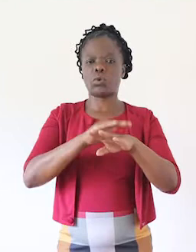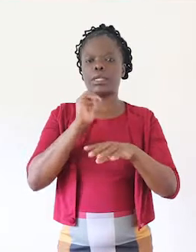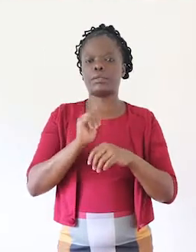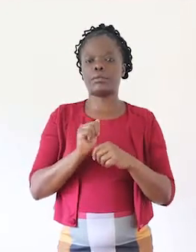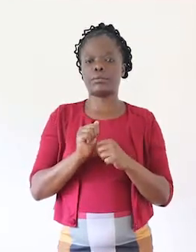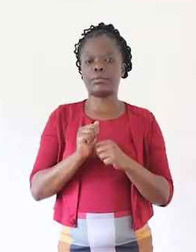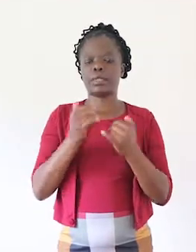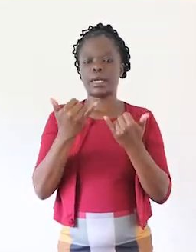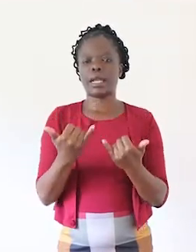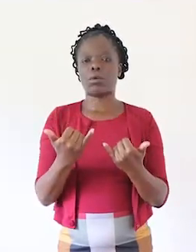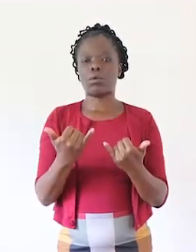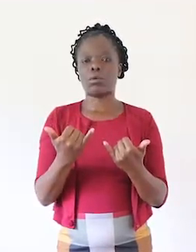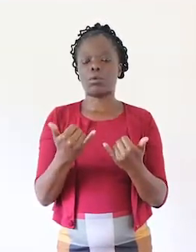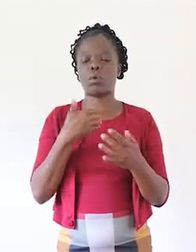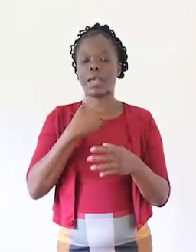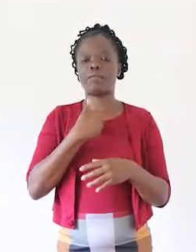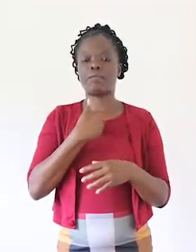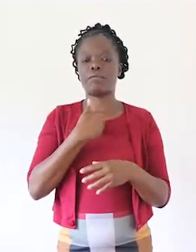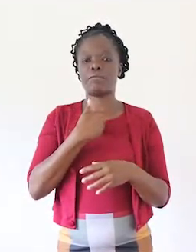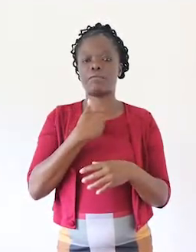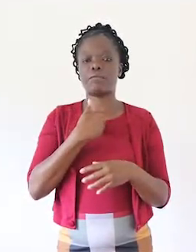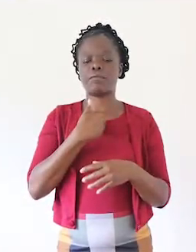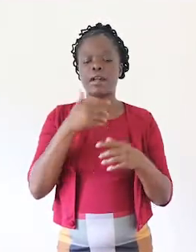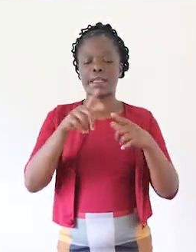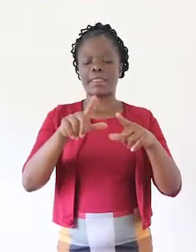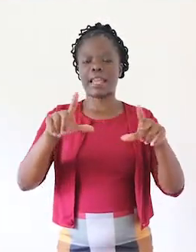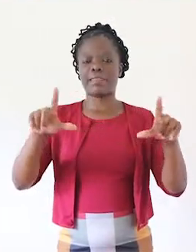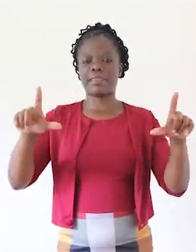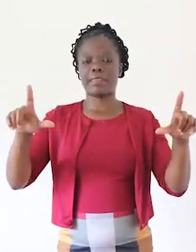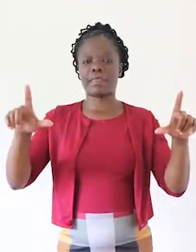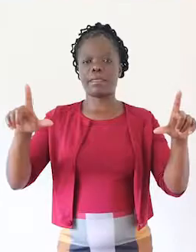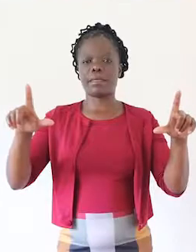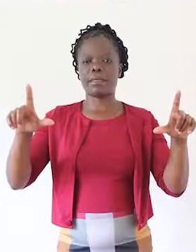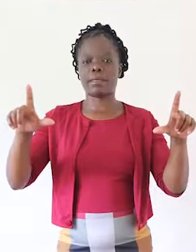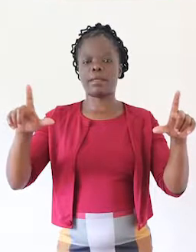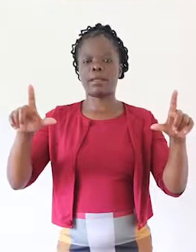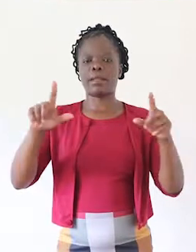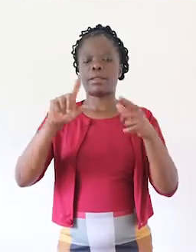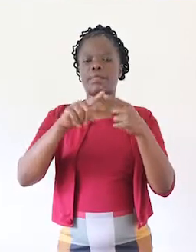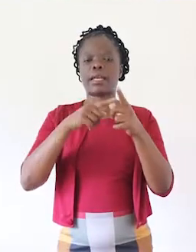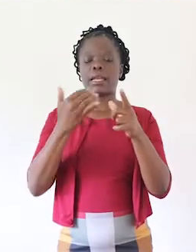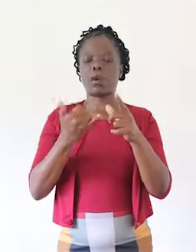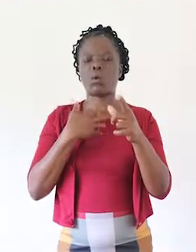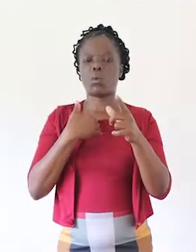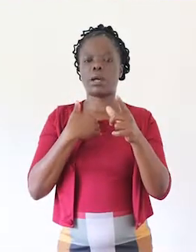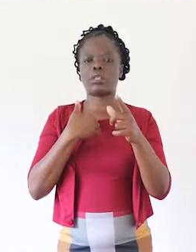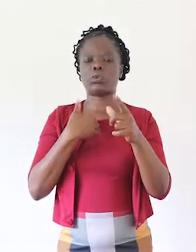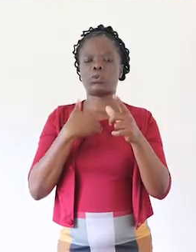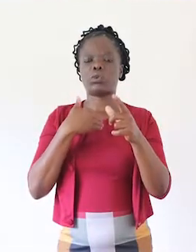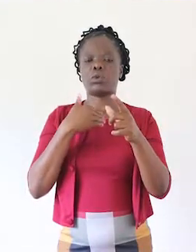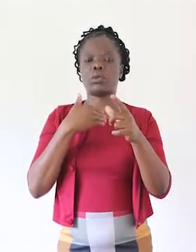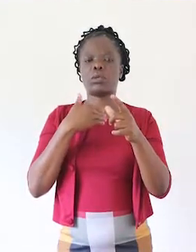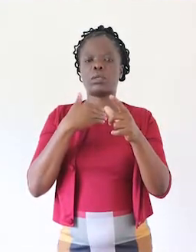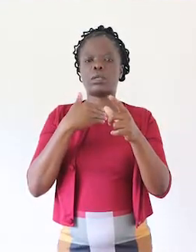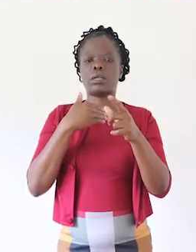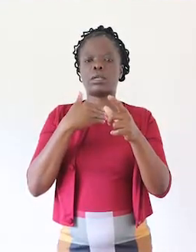Good. So now we have the length we want. Then we now want to load